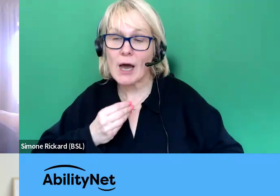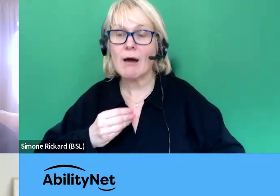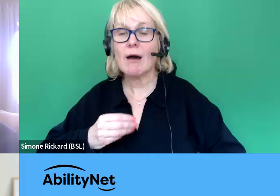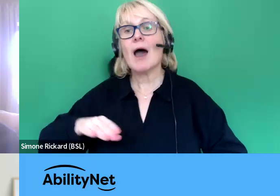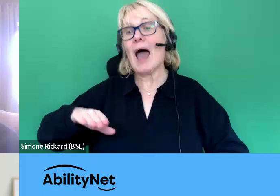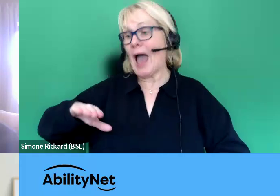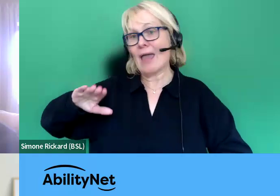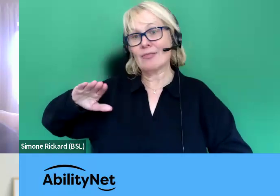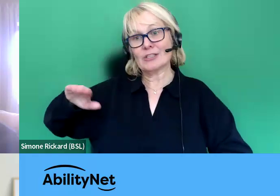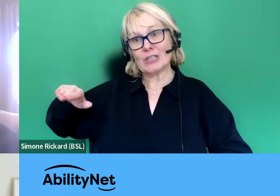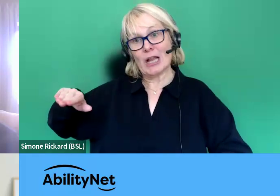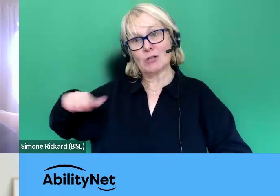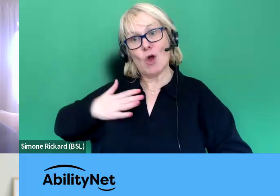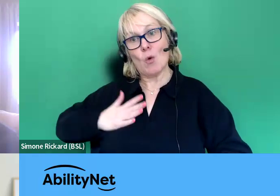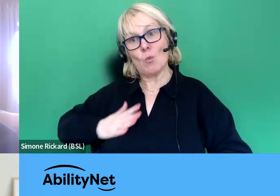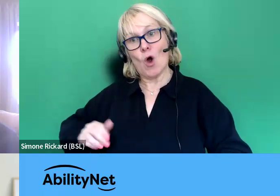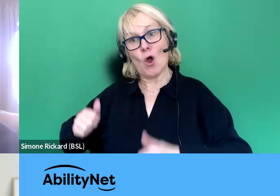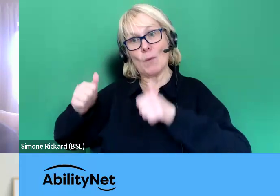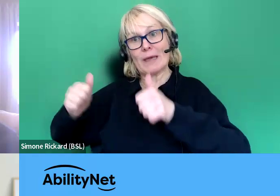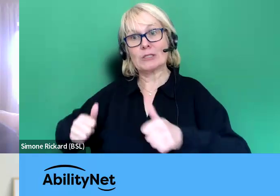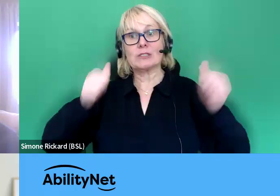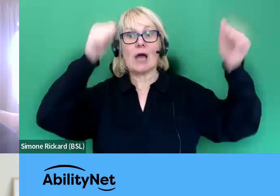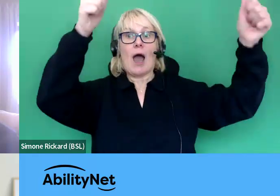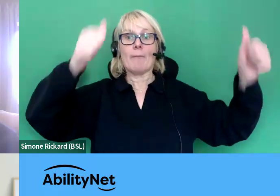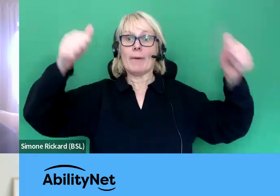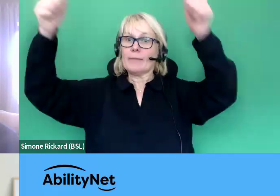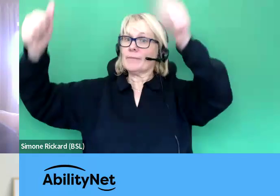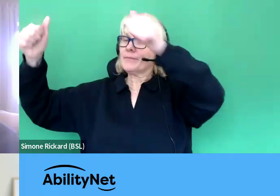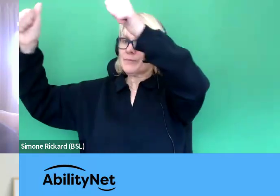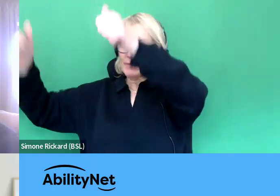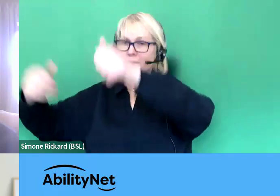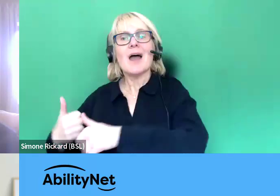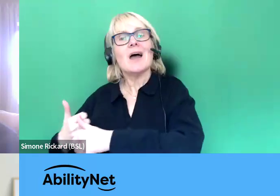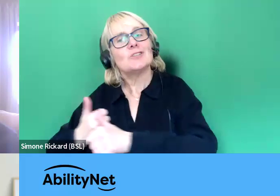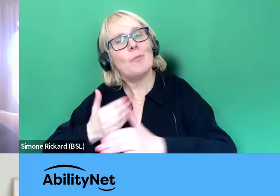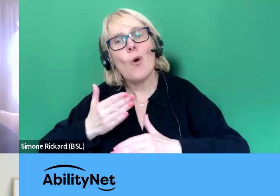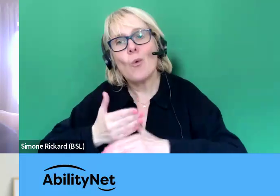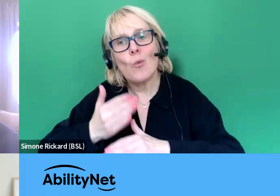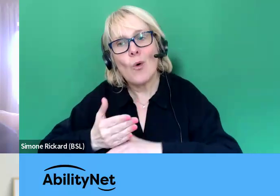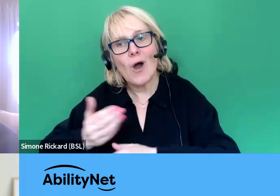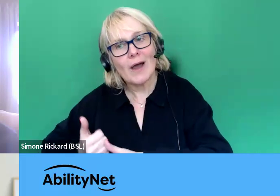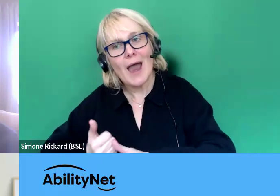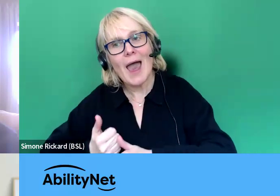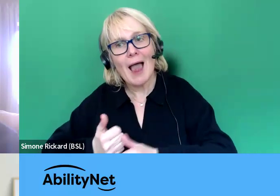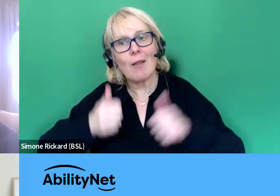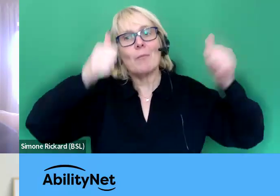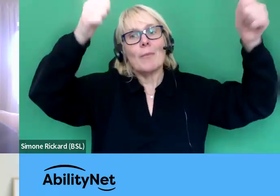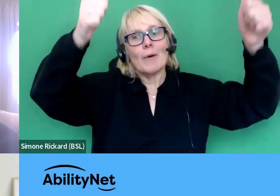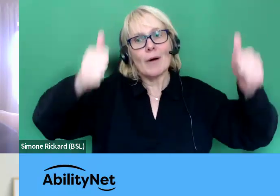asked to put them on the wall in the corridor. You could have a support worker who places them on the wall for you so you don't have